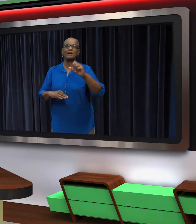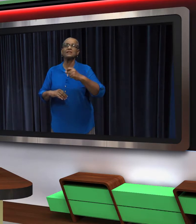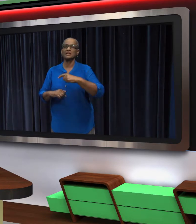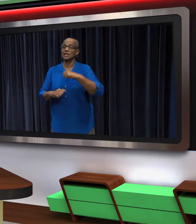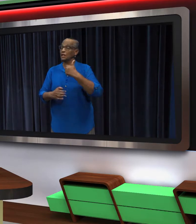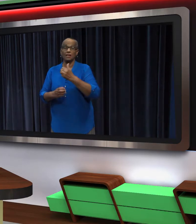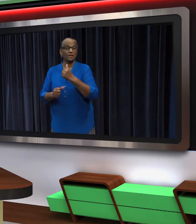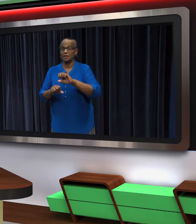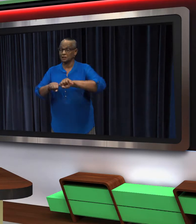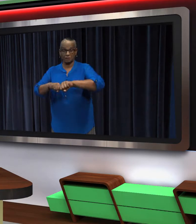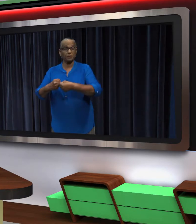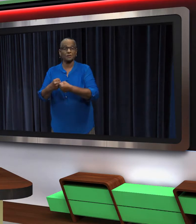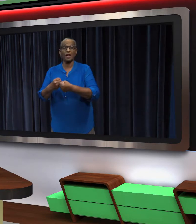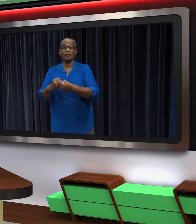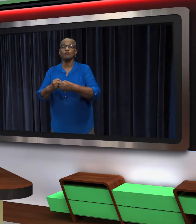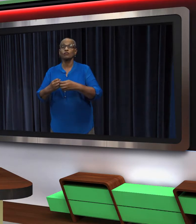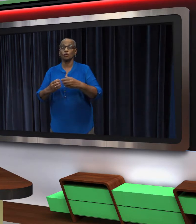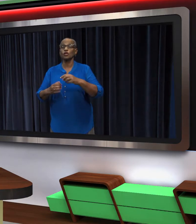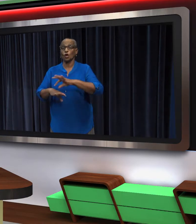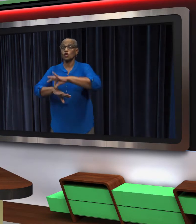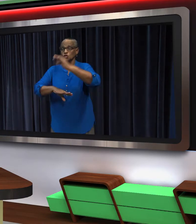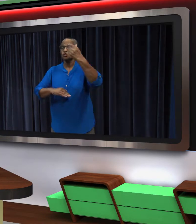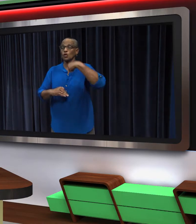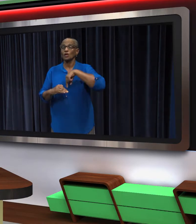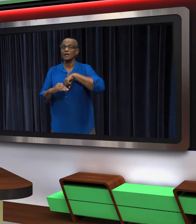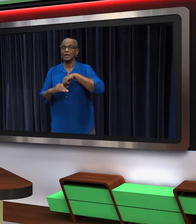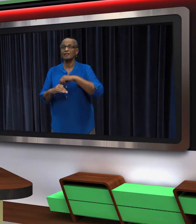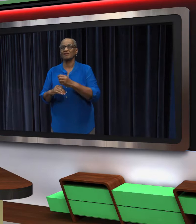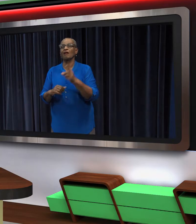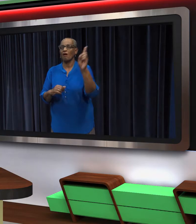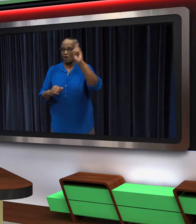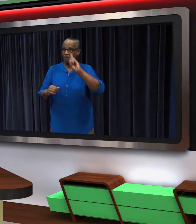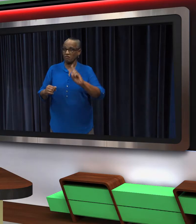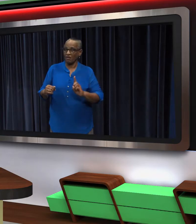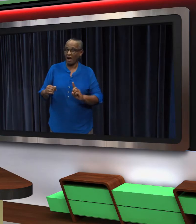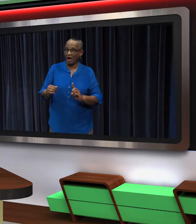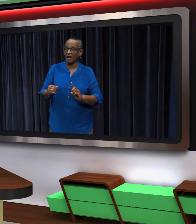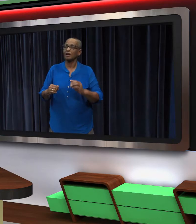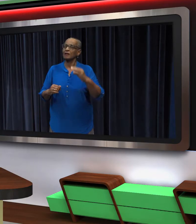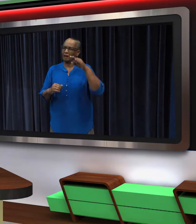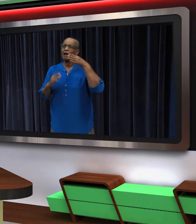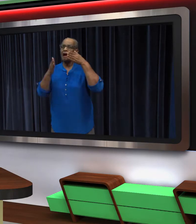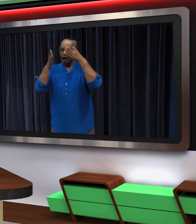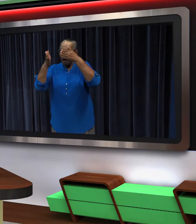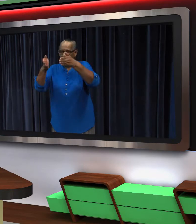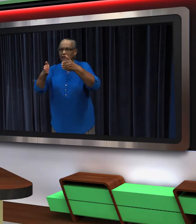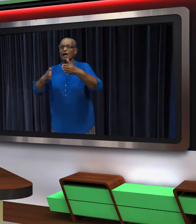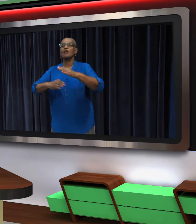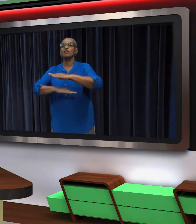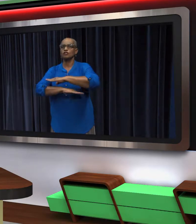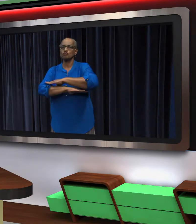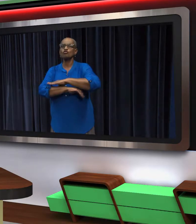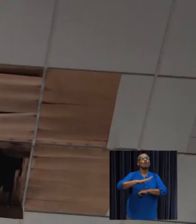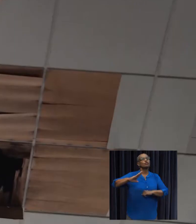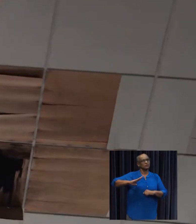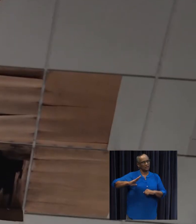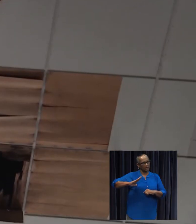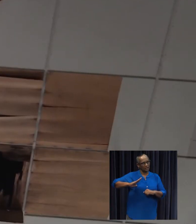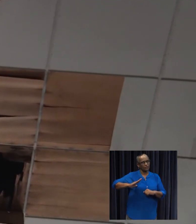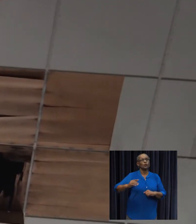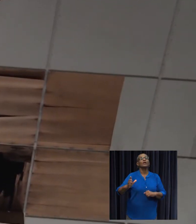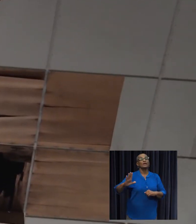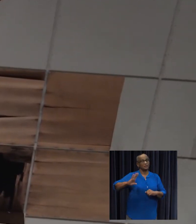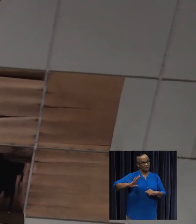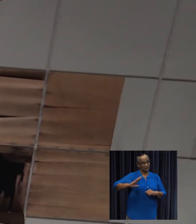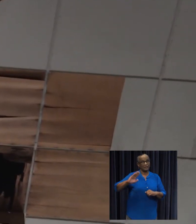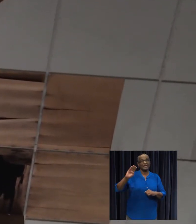to health, especially in the event of breakage of the plates. The danger also attracted the